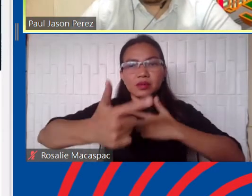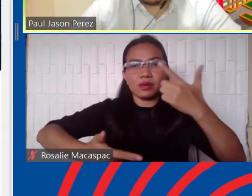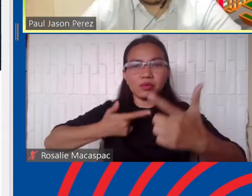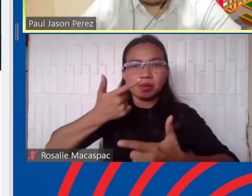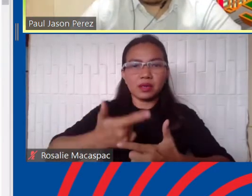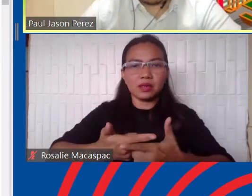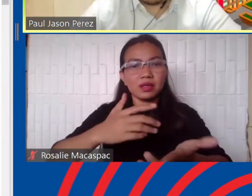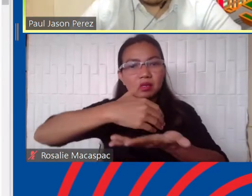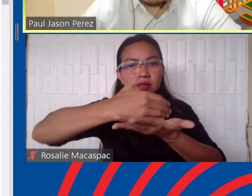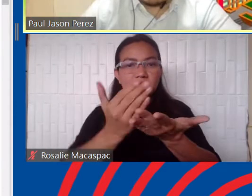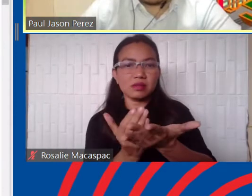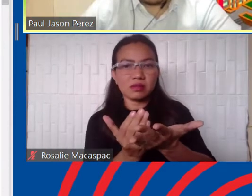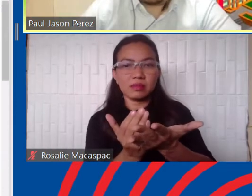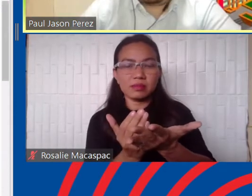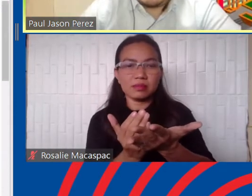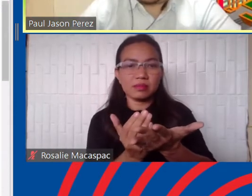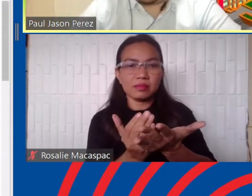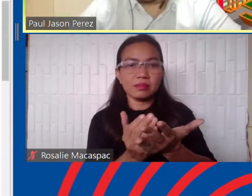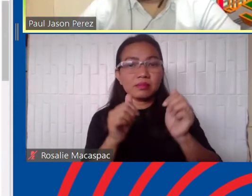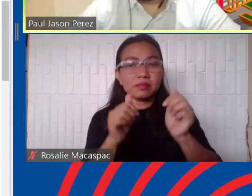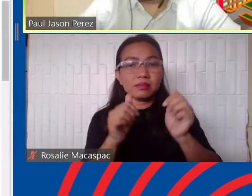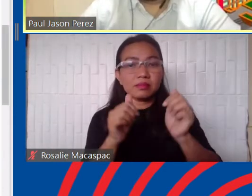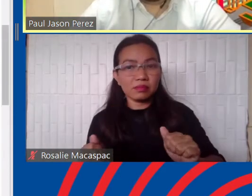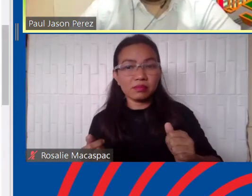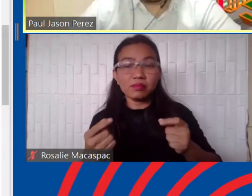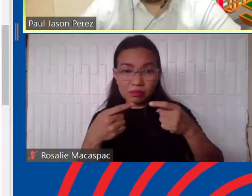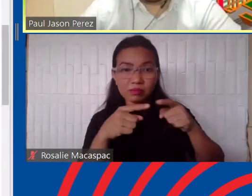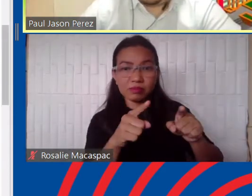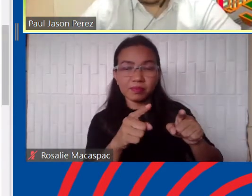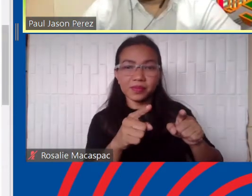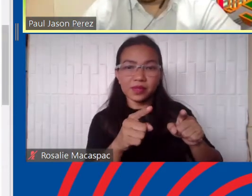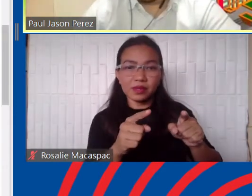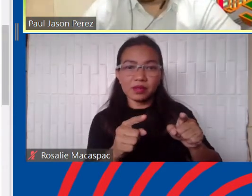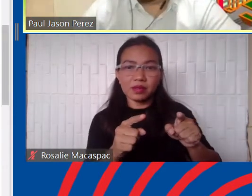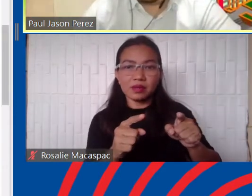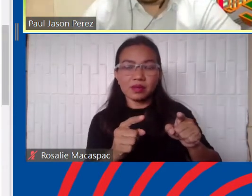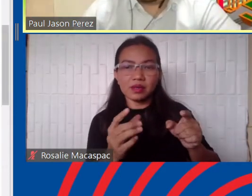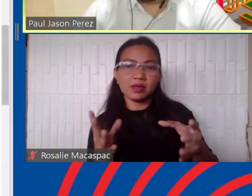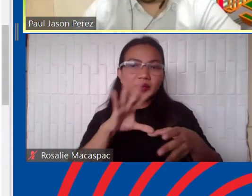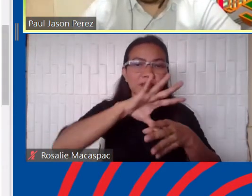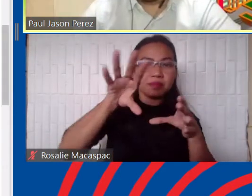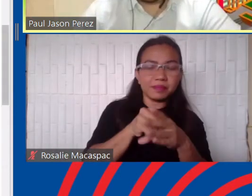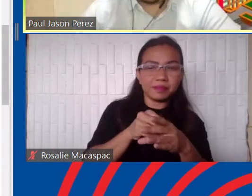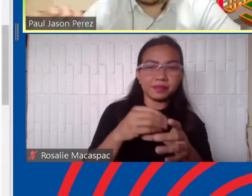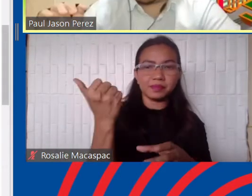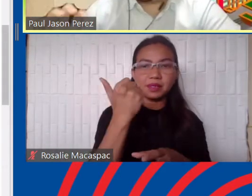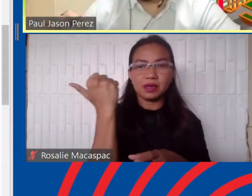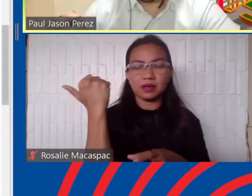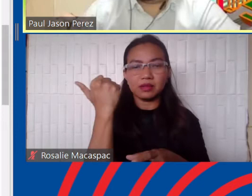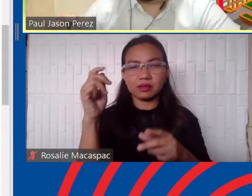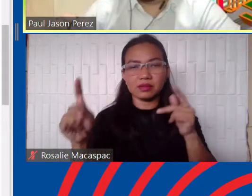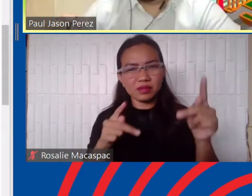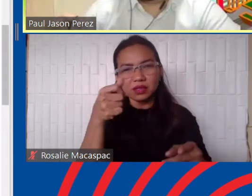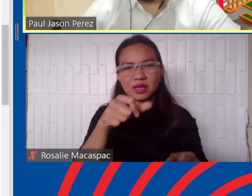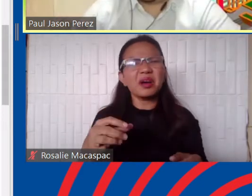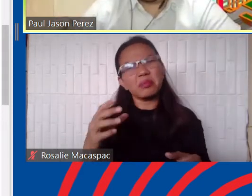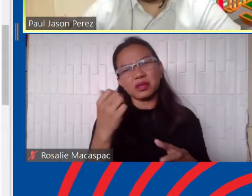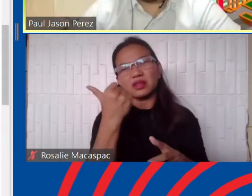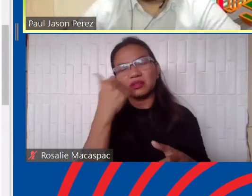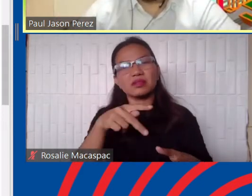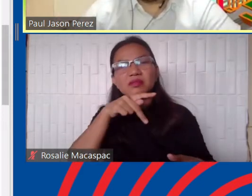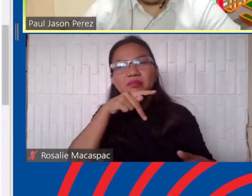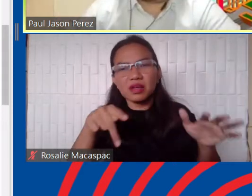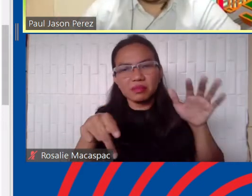the workshops can be attended by anyone, while others are just exclusive for